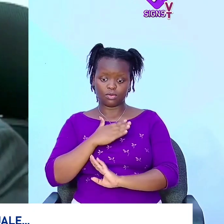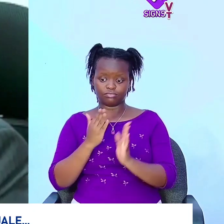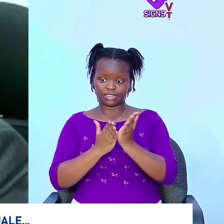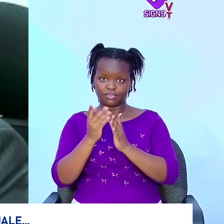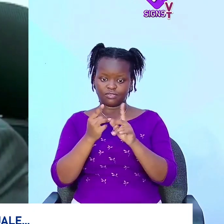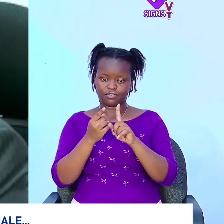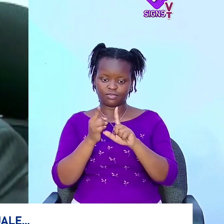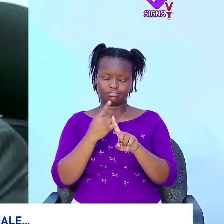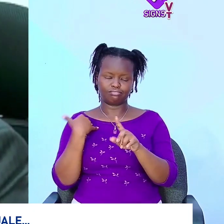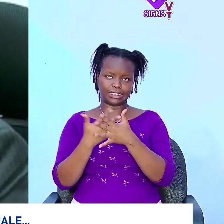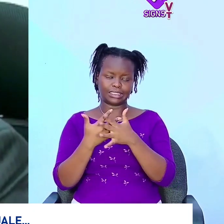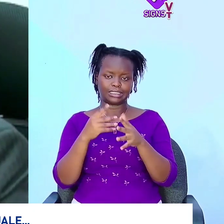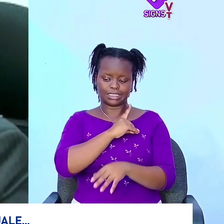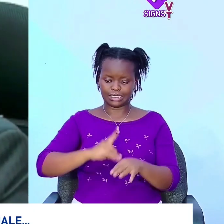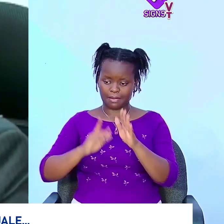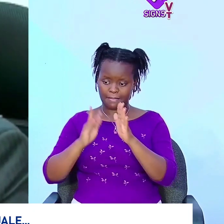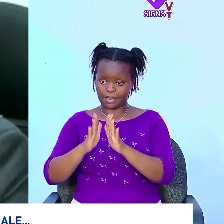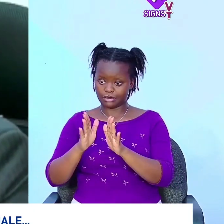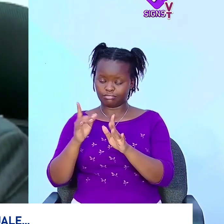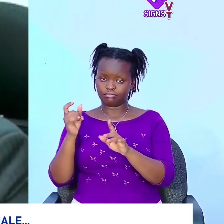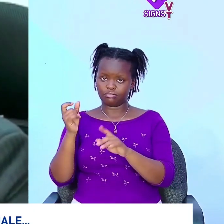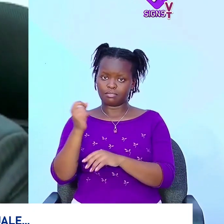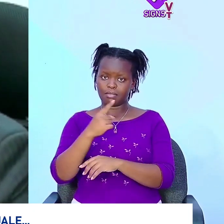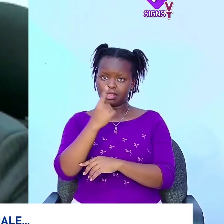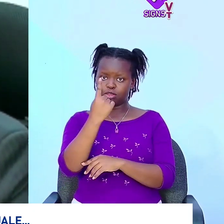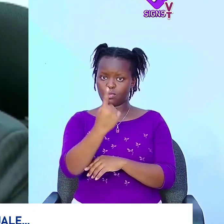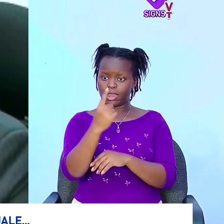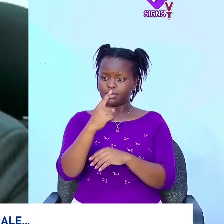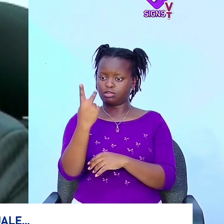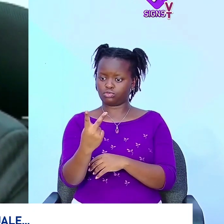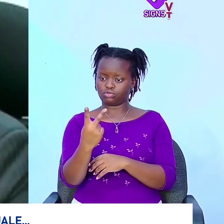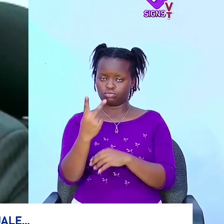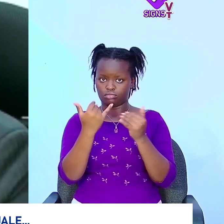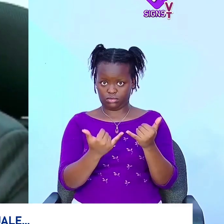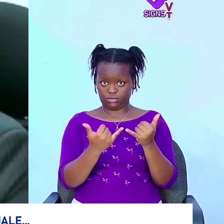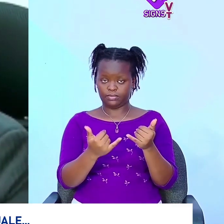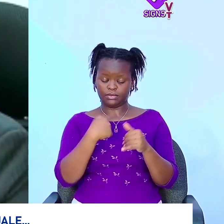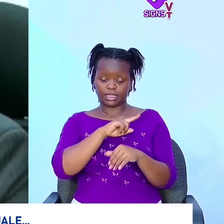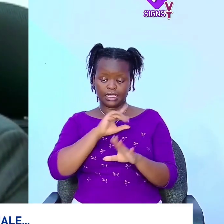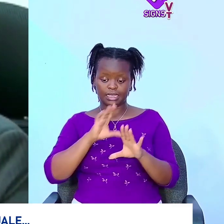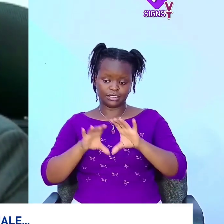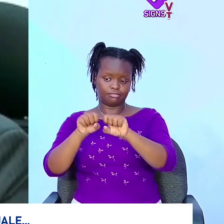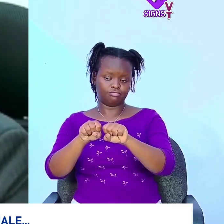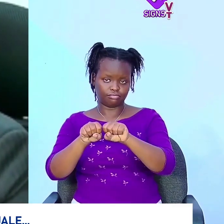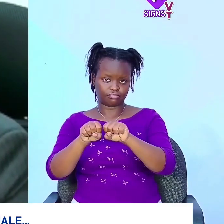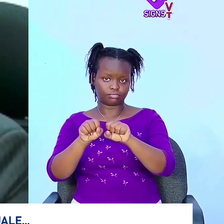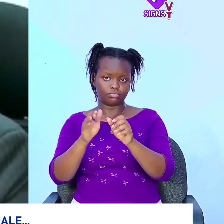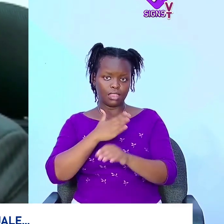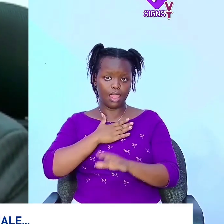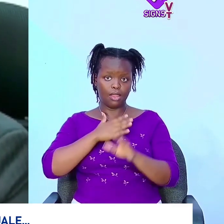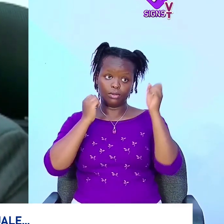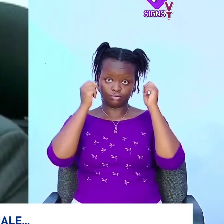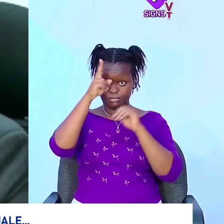December to January to February now. And we are taking over our armed police